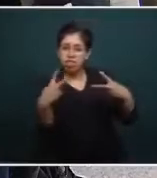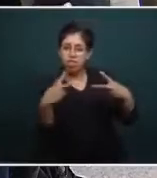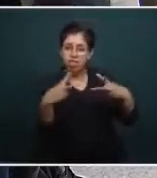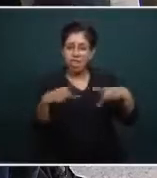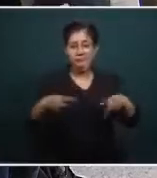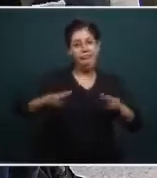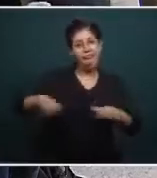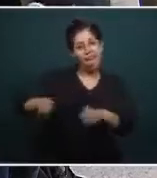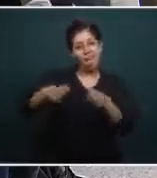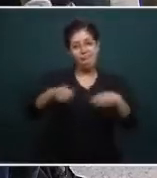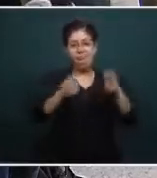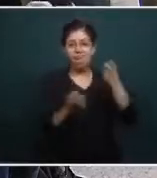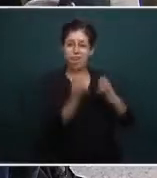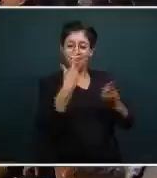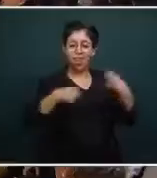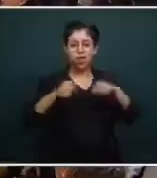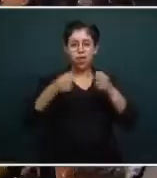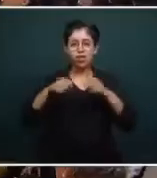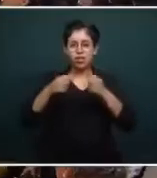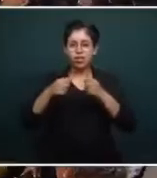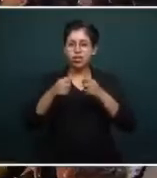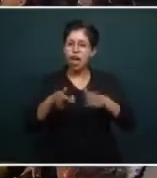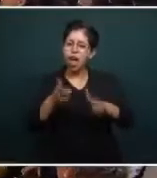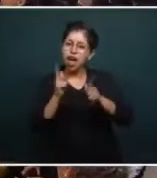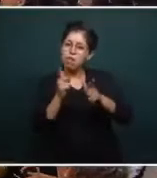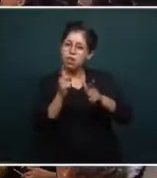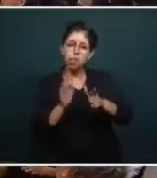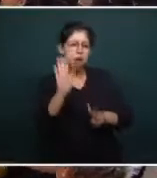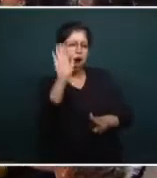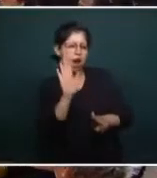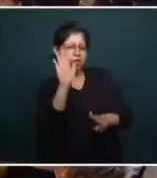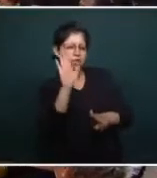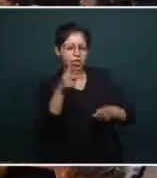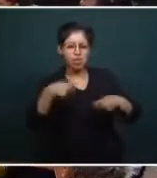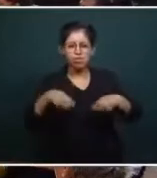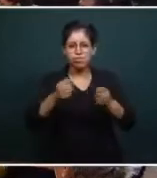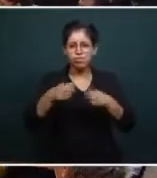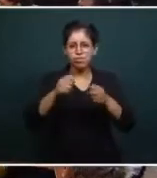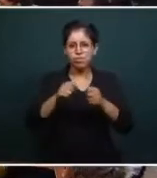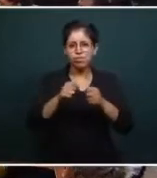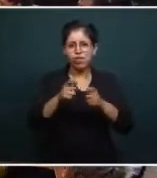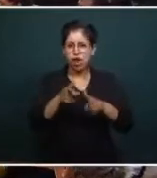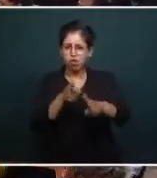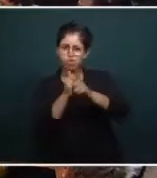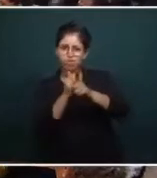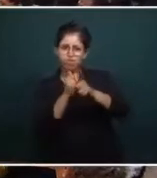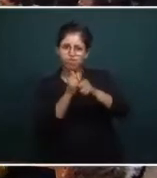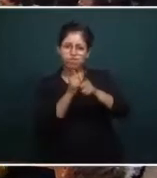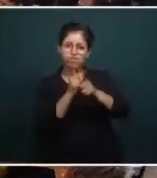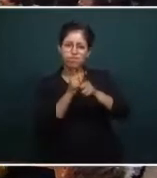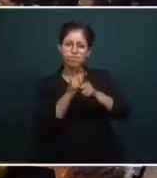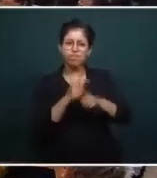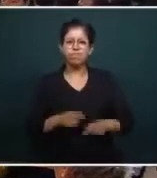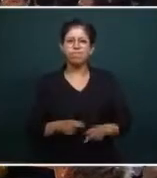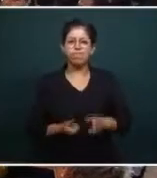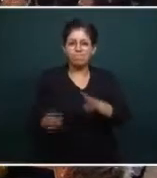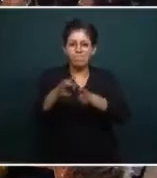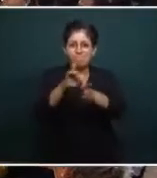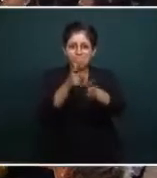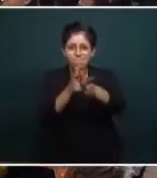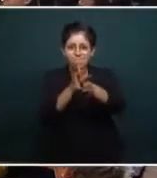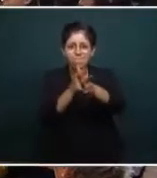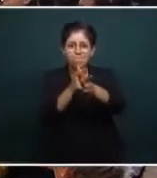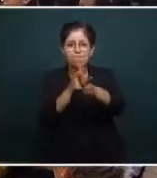they're selling in these replicas of arms, firearms, that they use